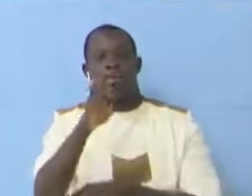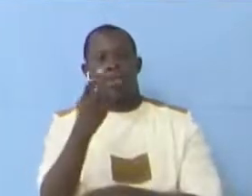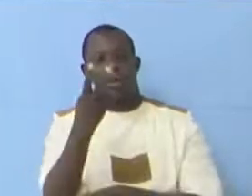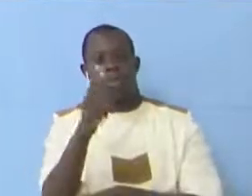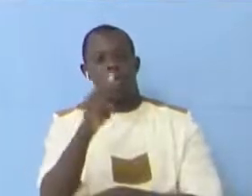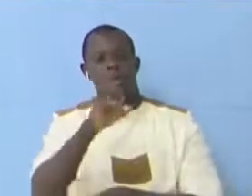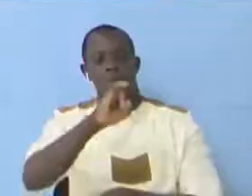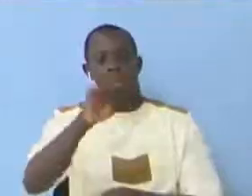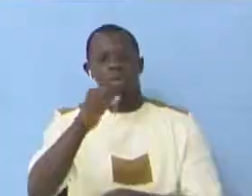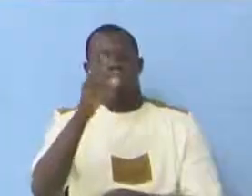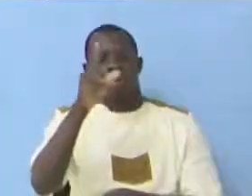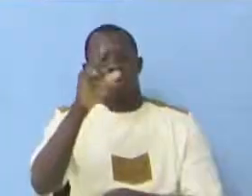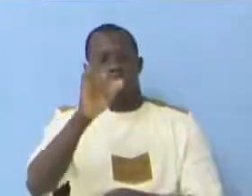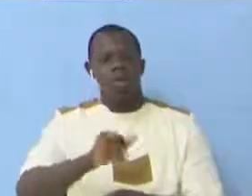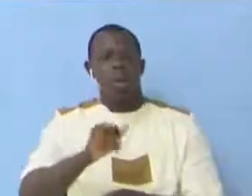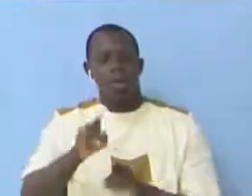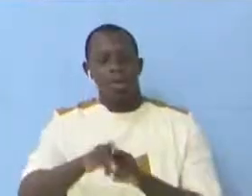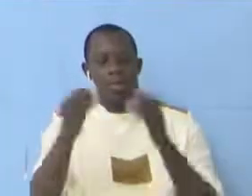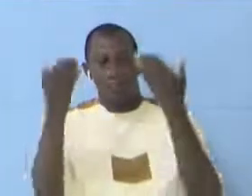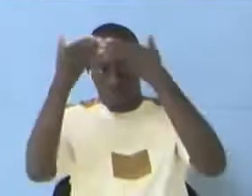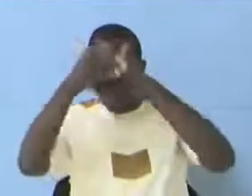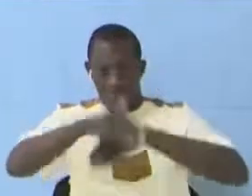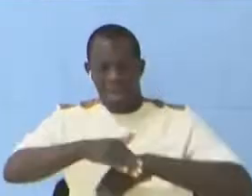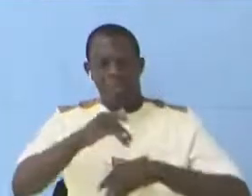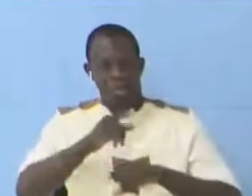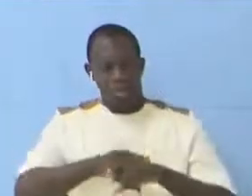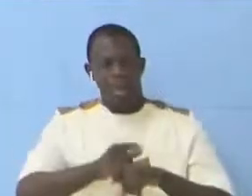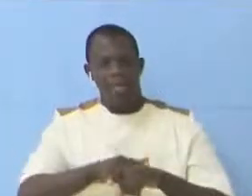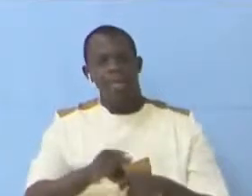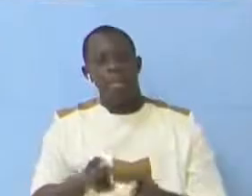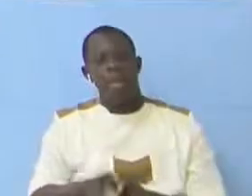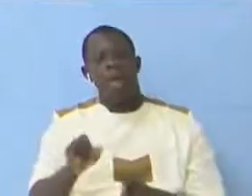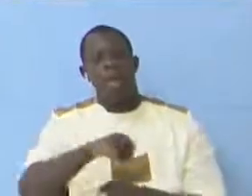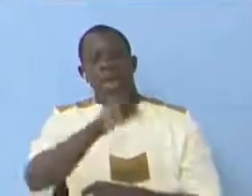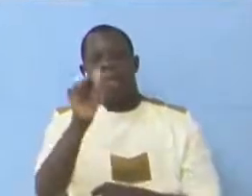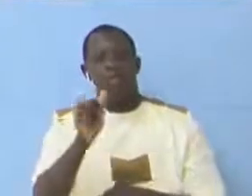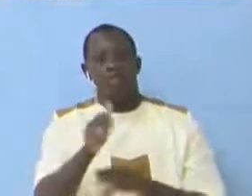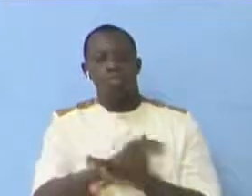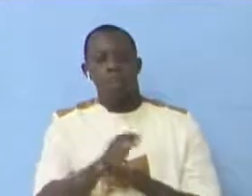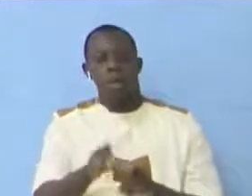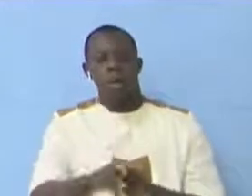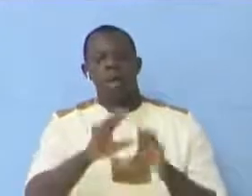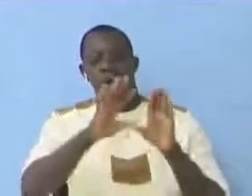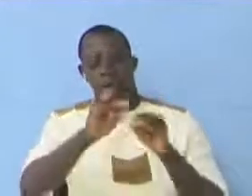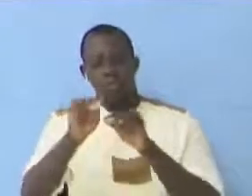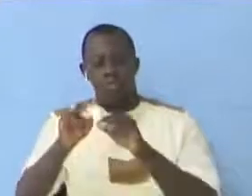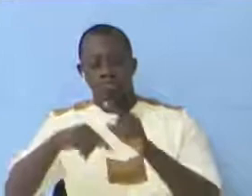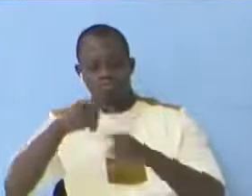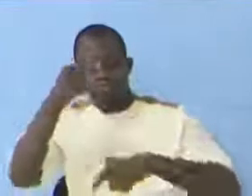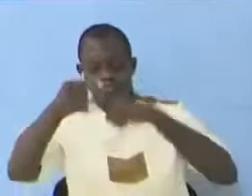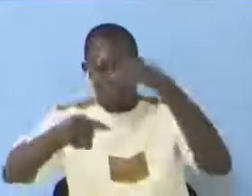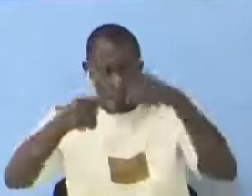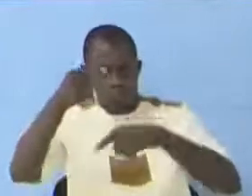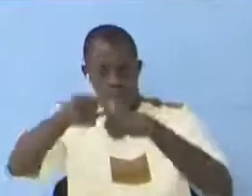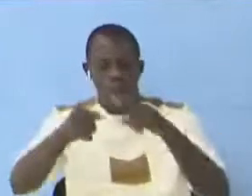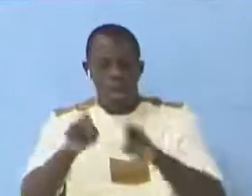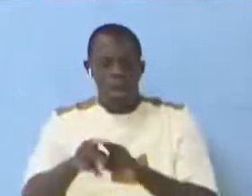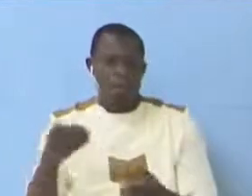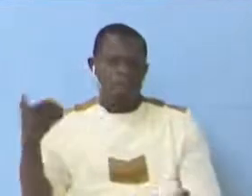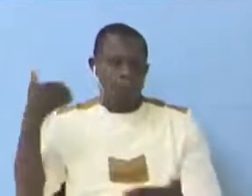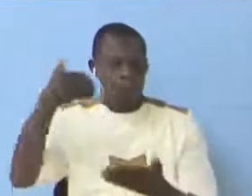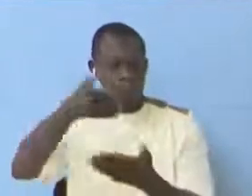ak ñaar. At night. At night. And the events continued until